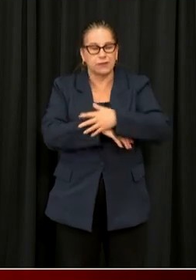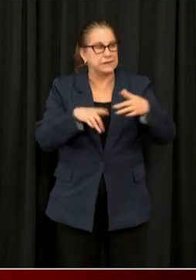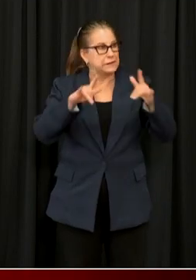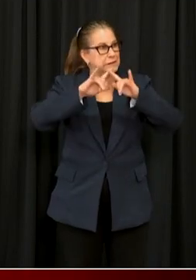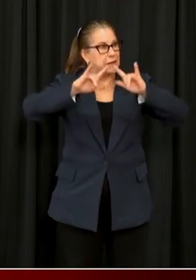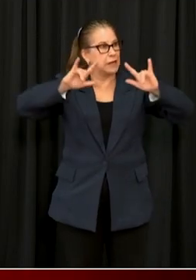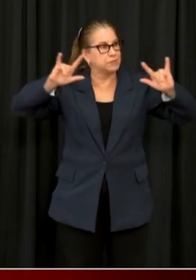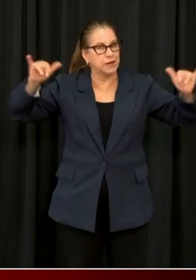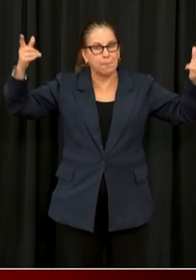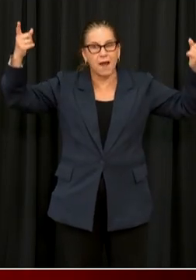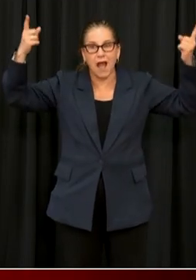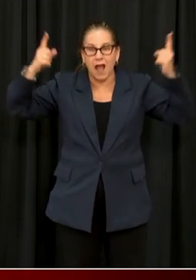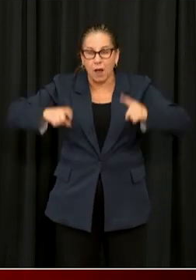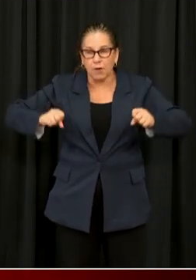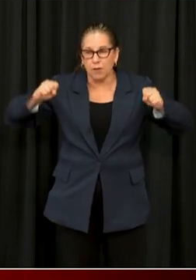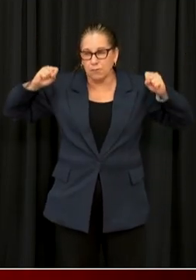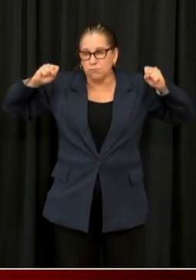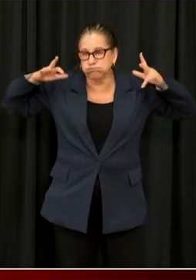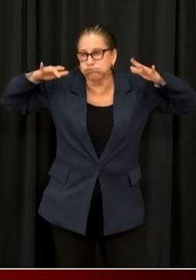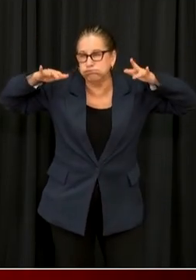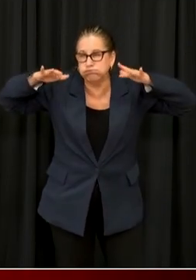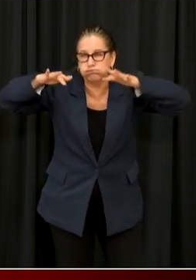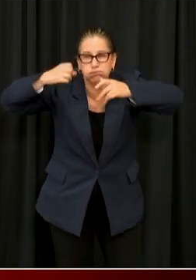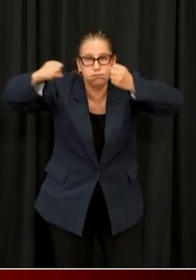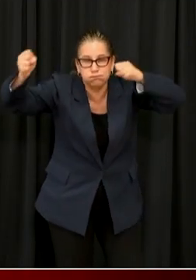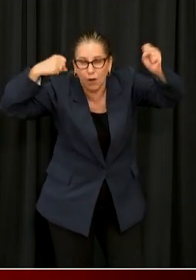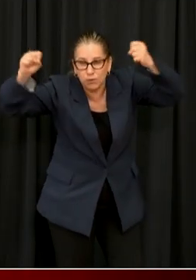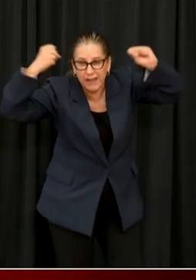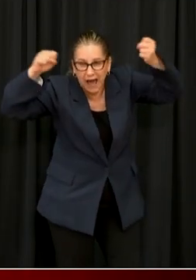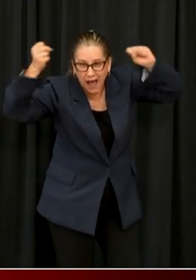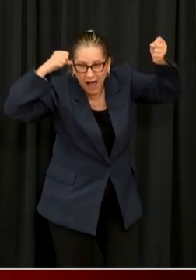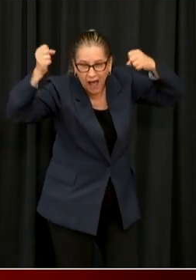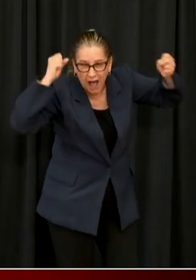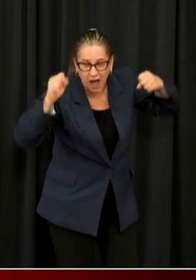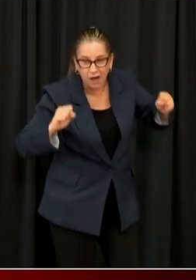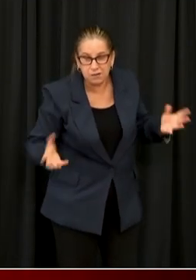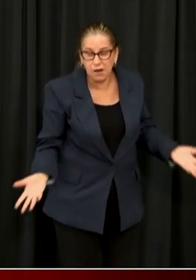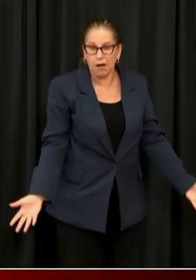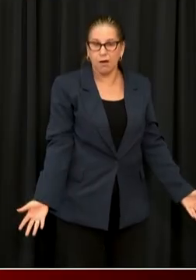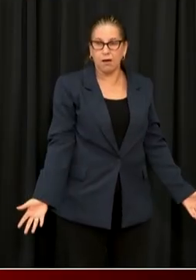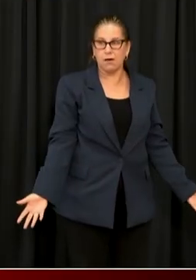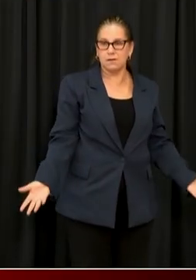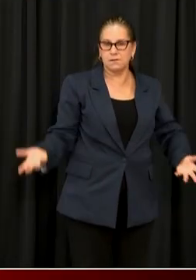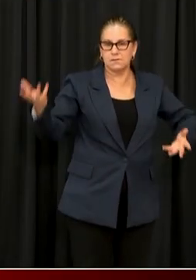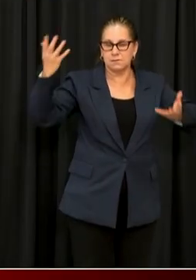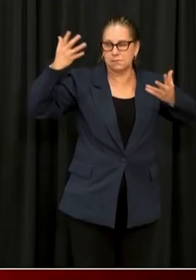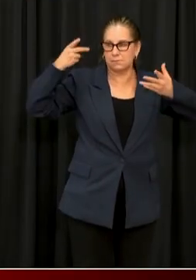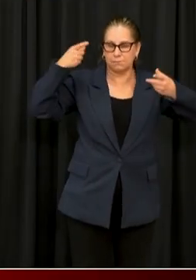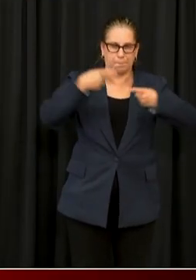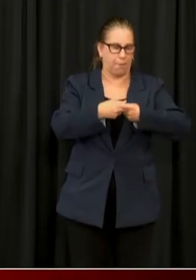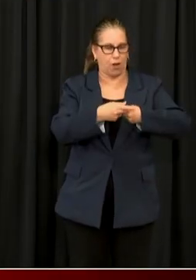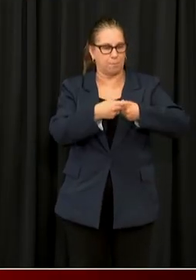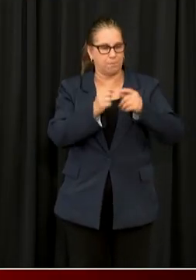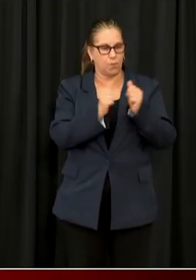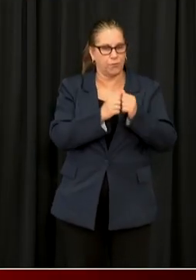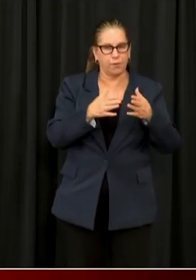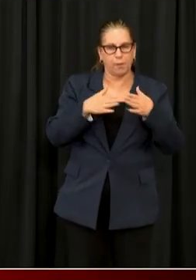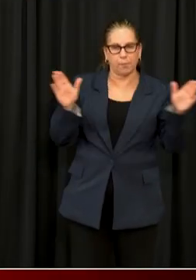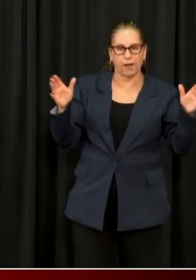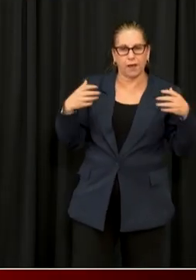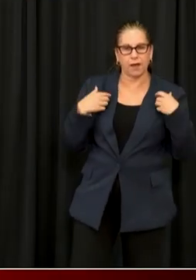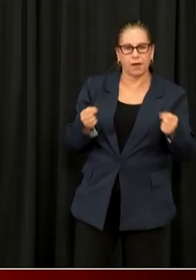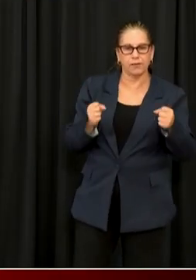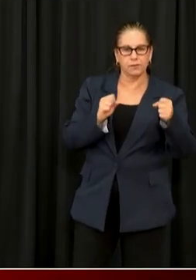to be left through the use of the tools that we have to, as best we can, continue